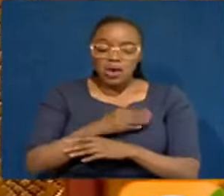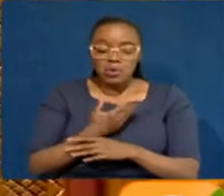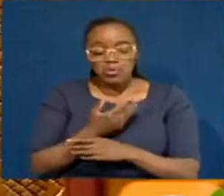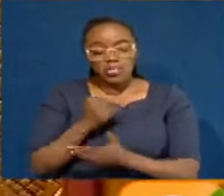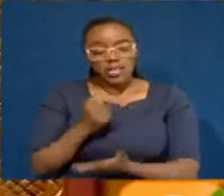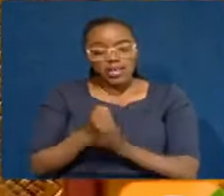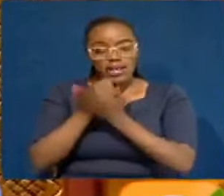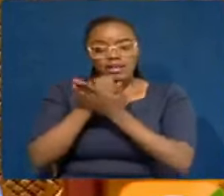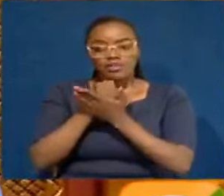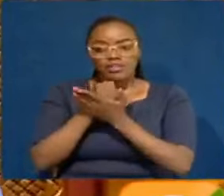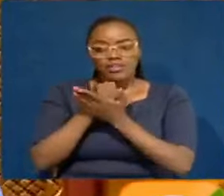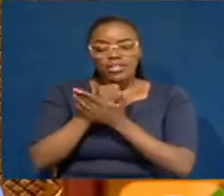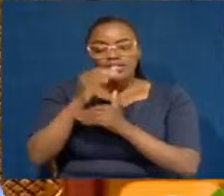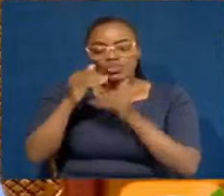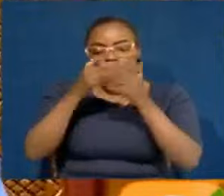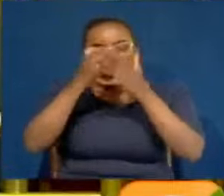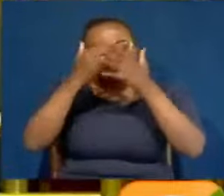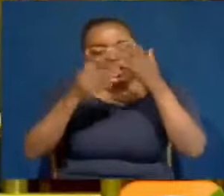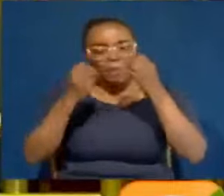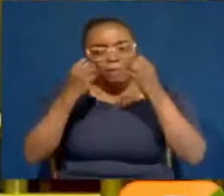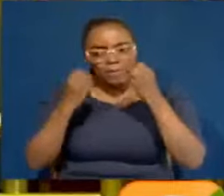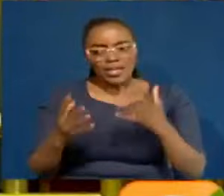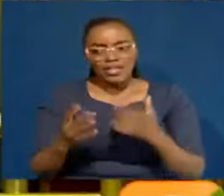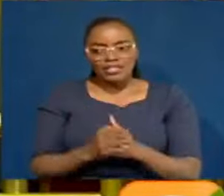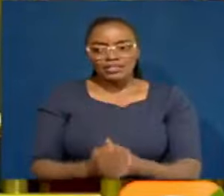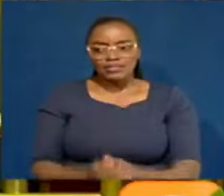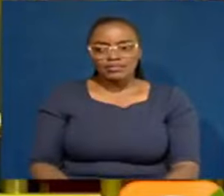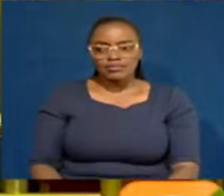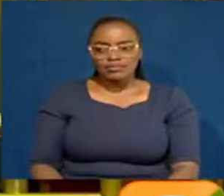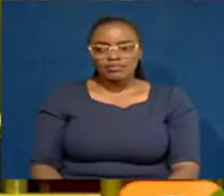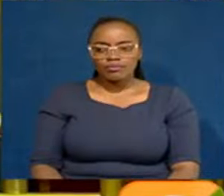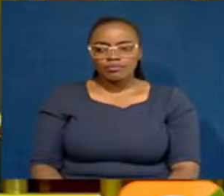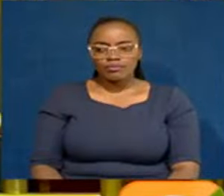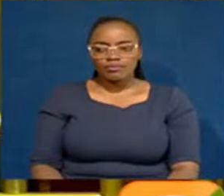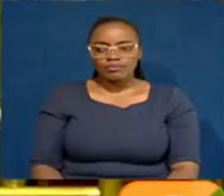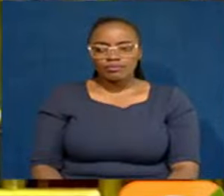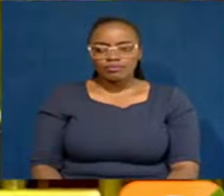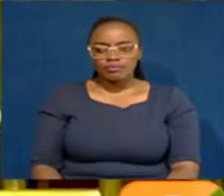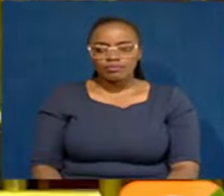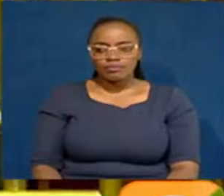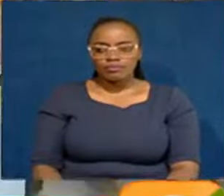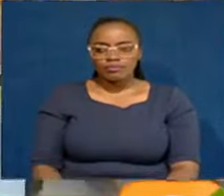interventions, and so on and so forth. Brenda Wanga, Citizen TV. And peers,